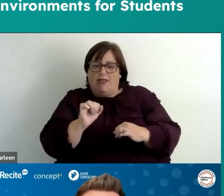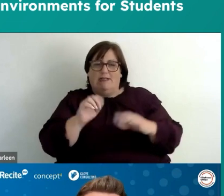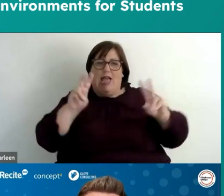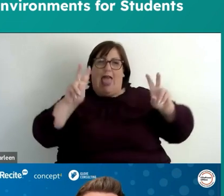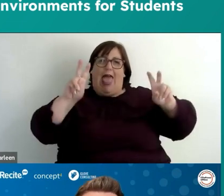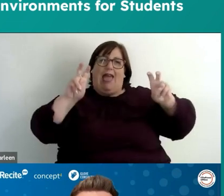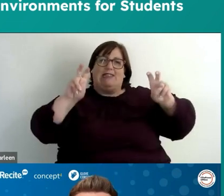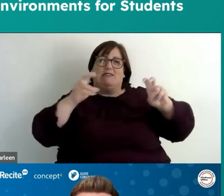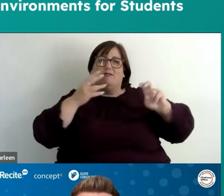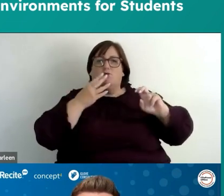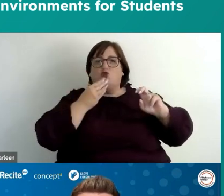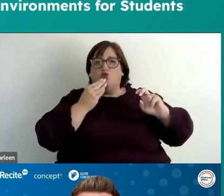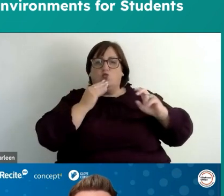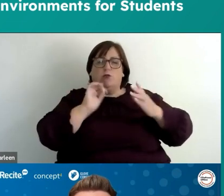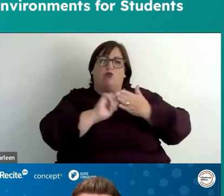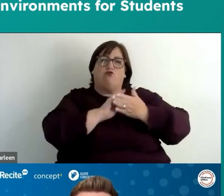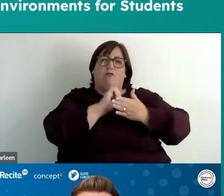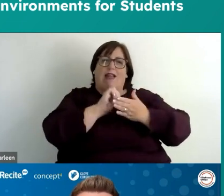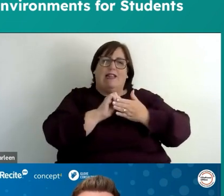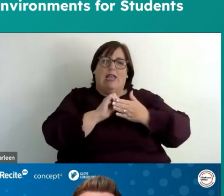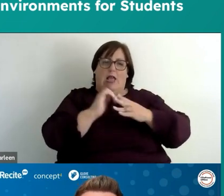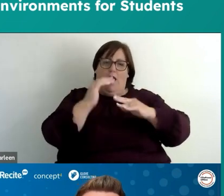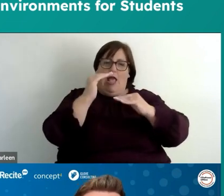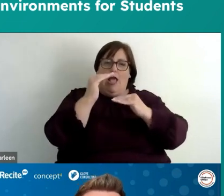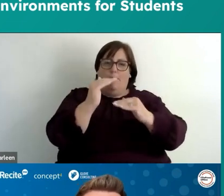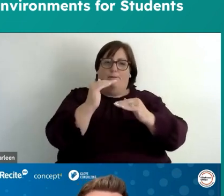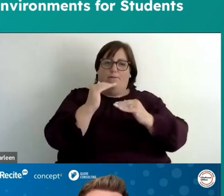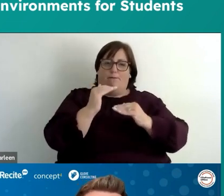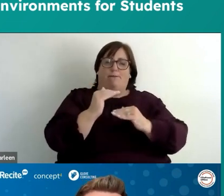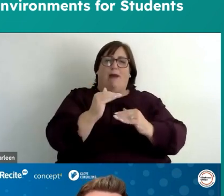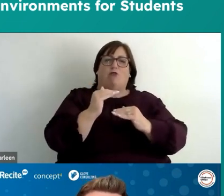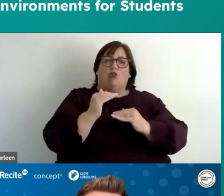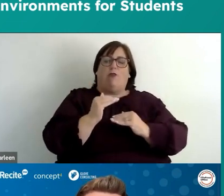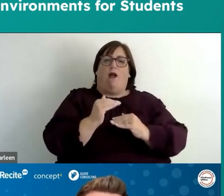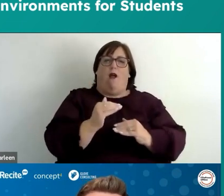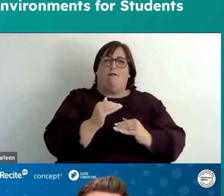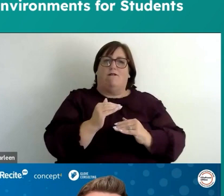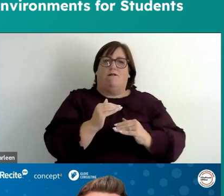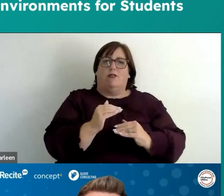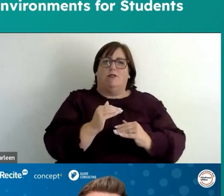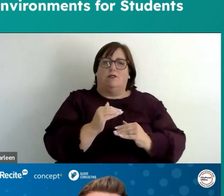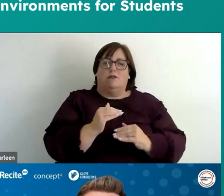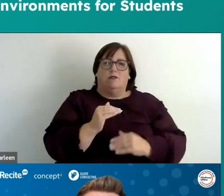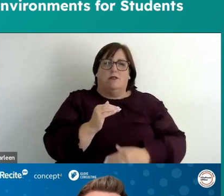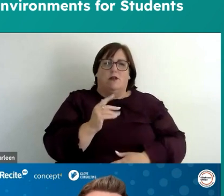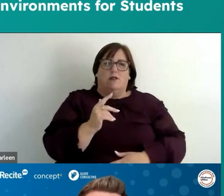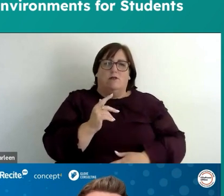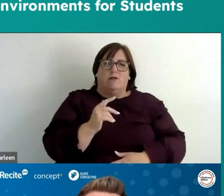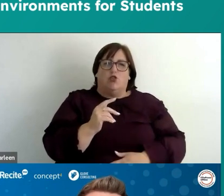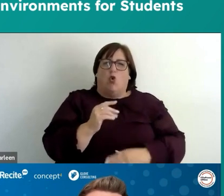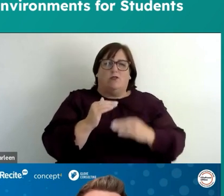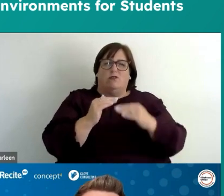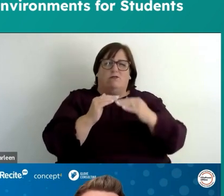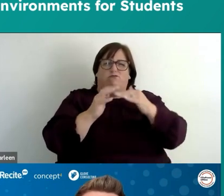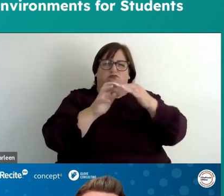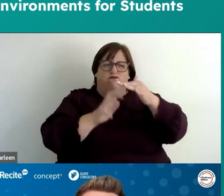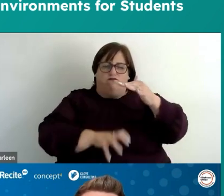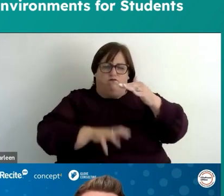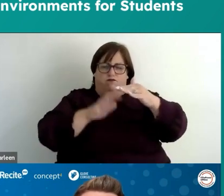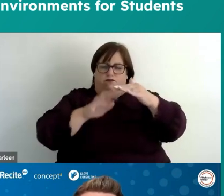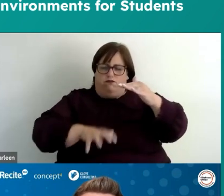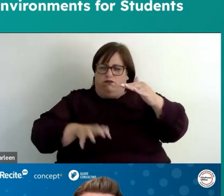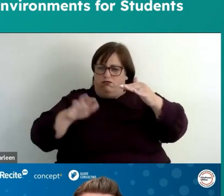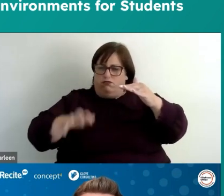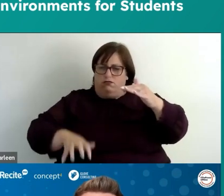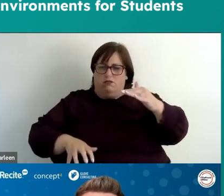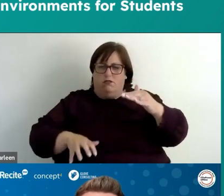we sometimes overthink or not think about when we're doing large bits of text. So just how is your information